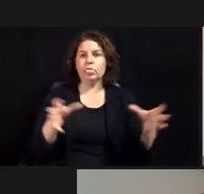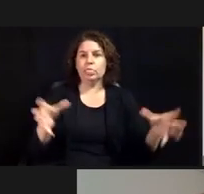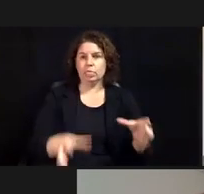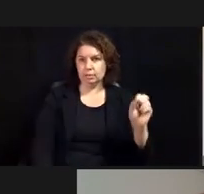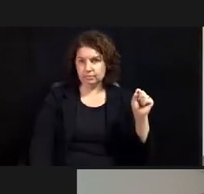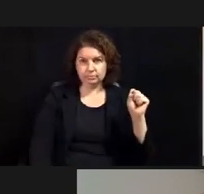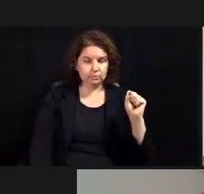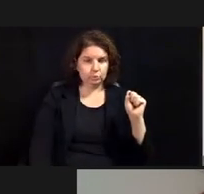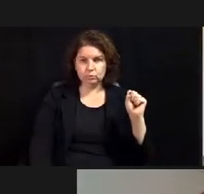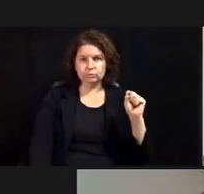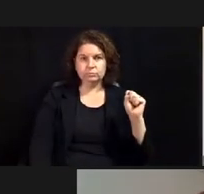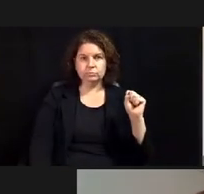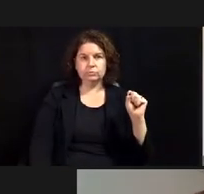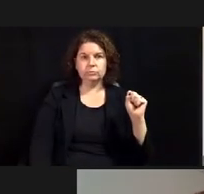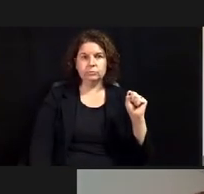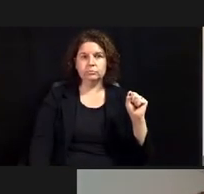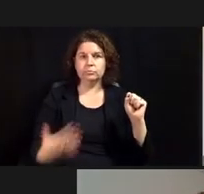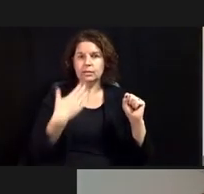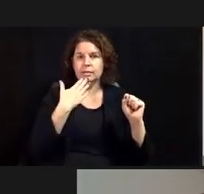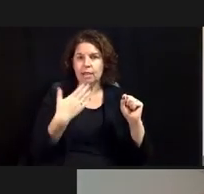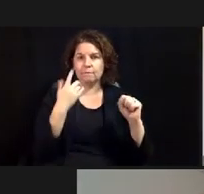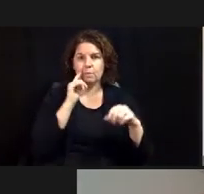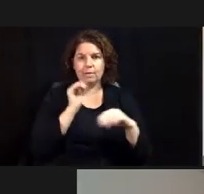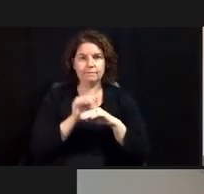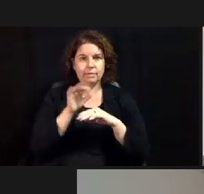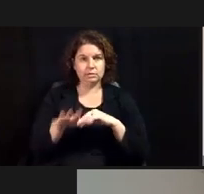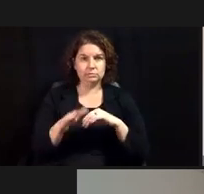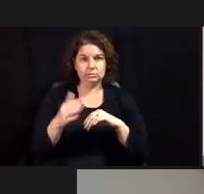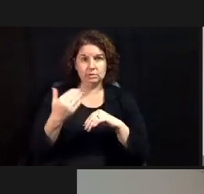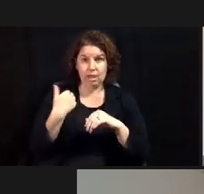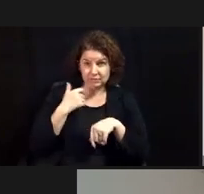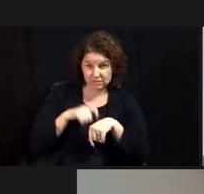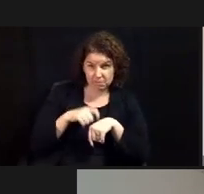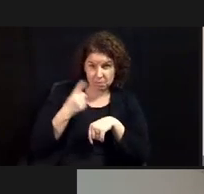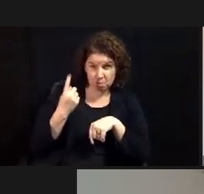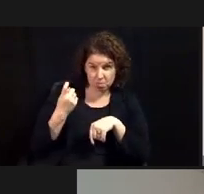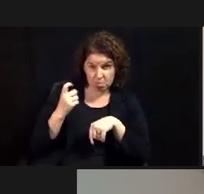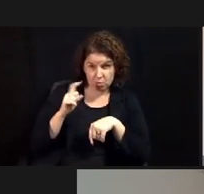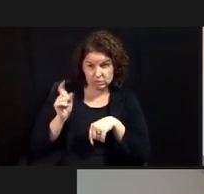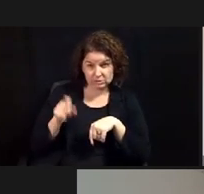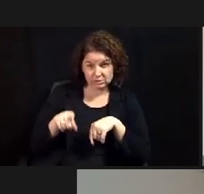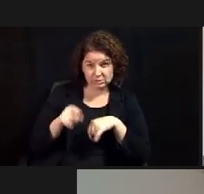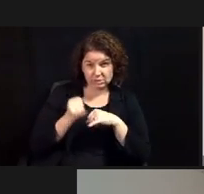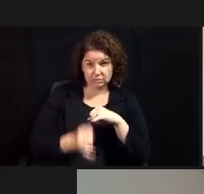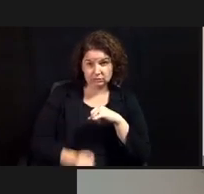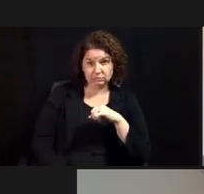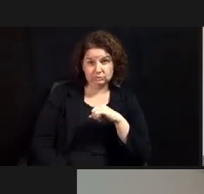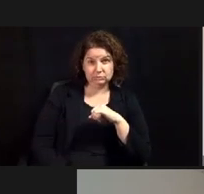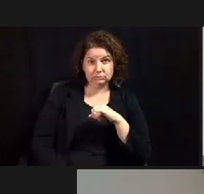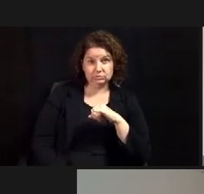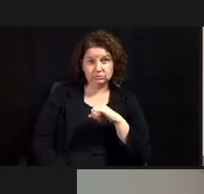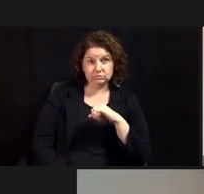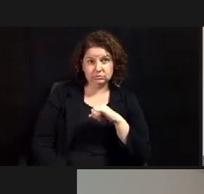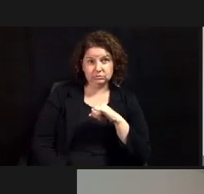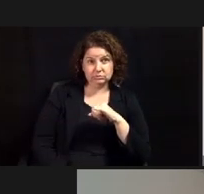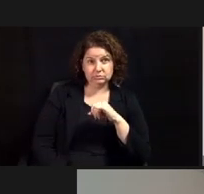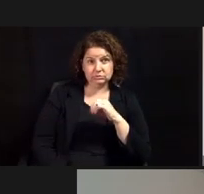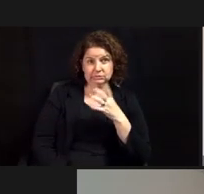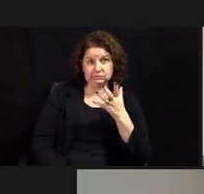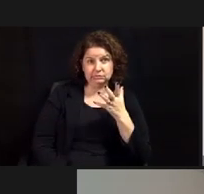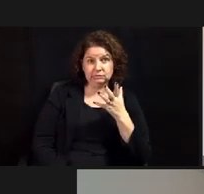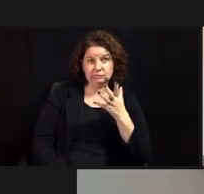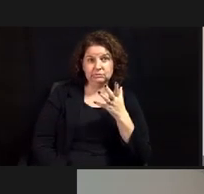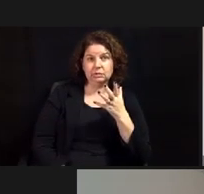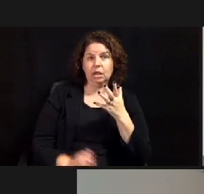that advice. I think we have time for just one more question. And so it's also related to the use of face